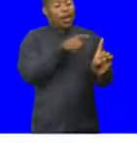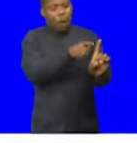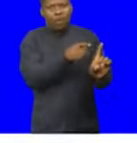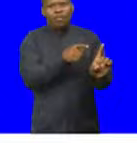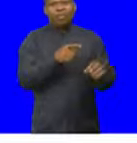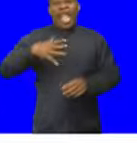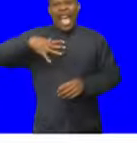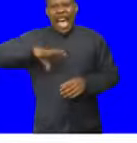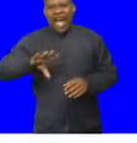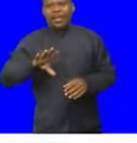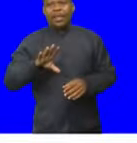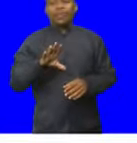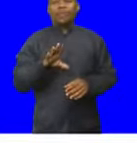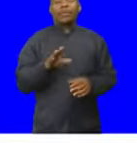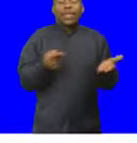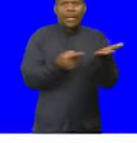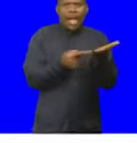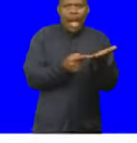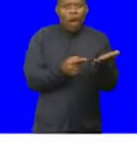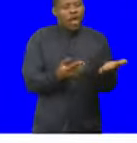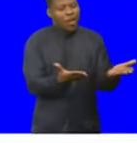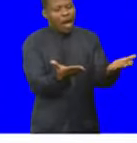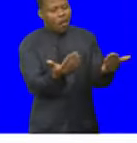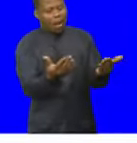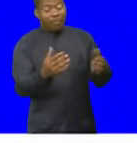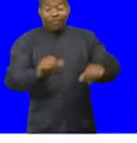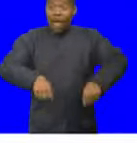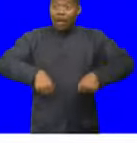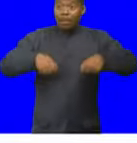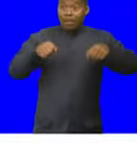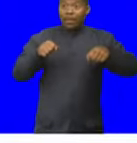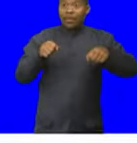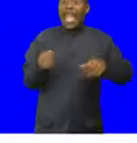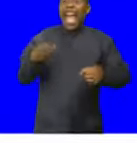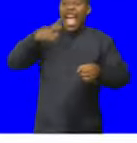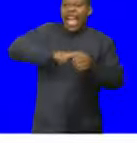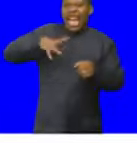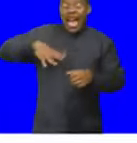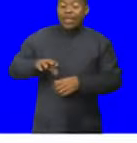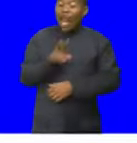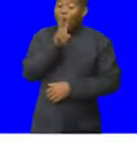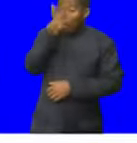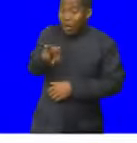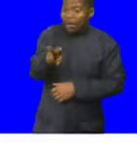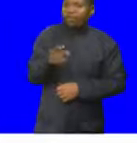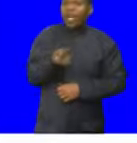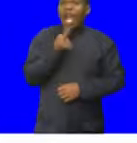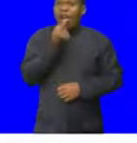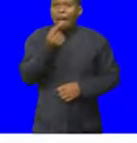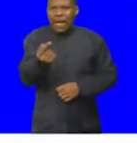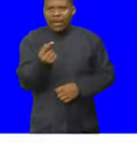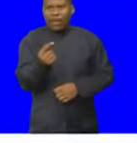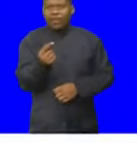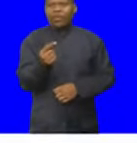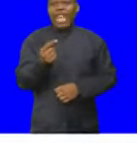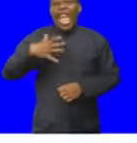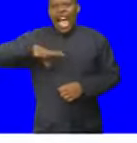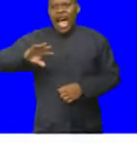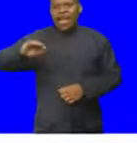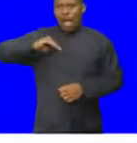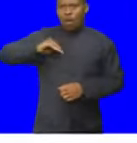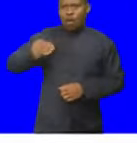kuleli inye likhefa edolobheni le-St. Petersburg. Labatibonele ngemehlo bathi Tatarsky ubonakele akhuluma nalomunye